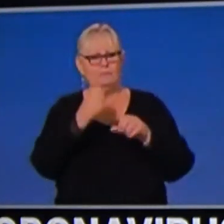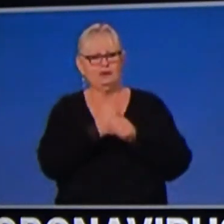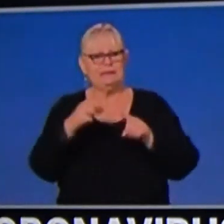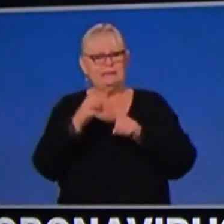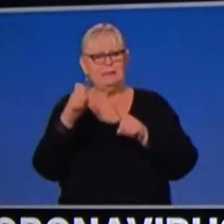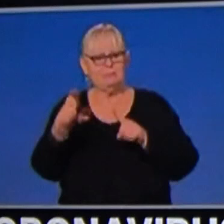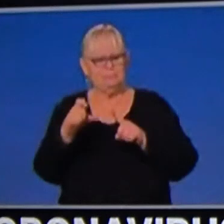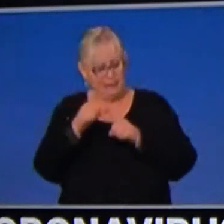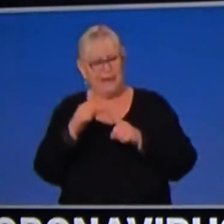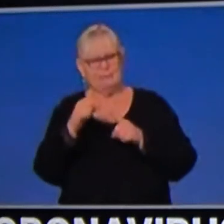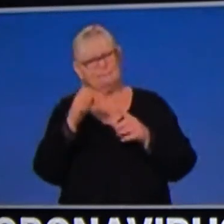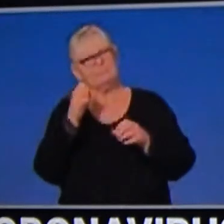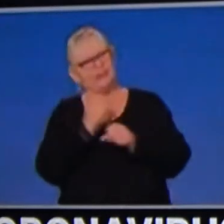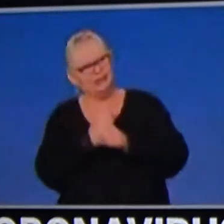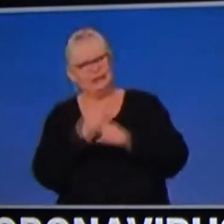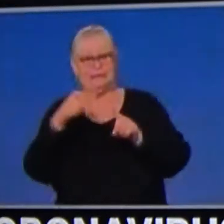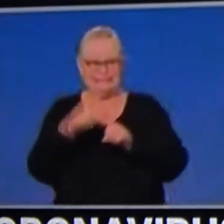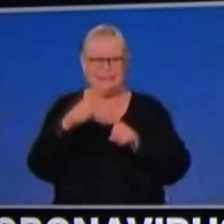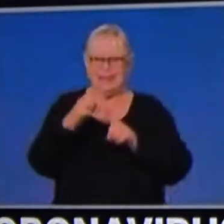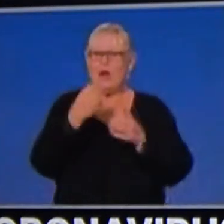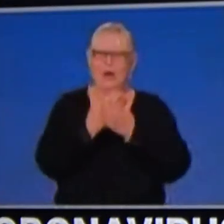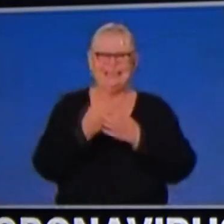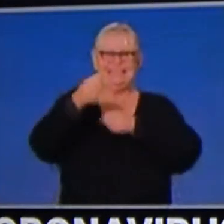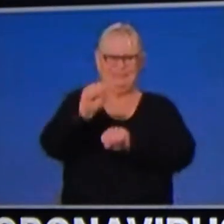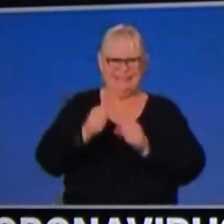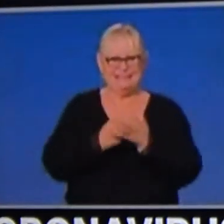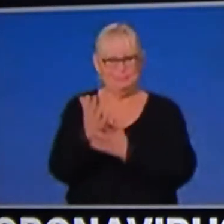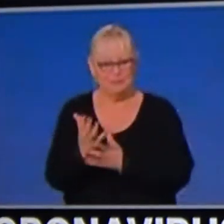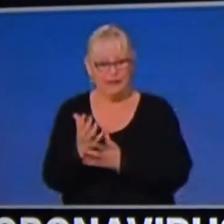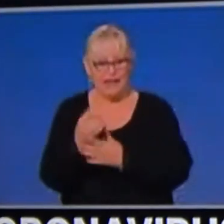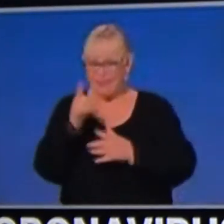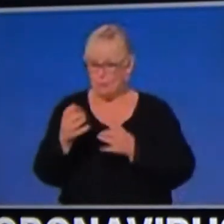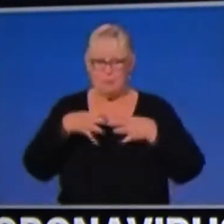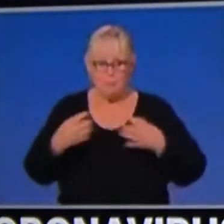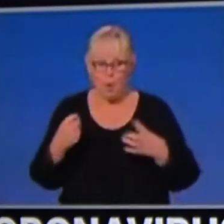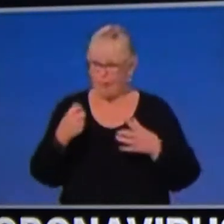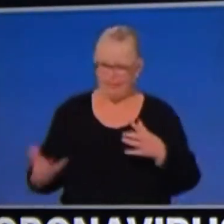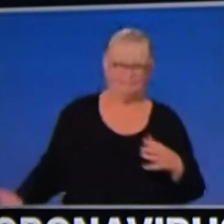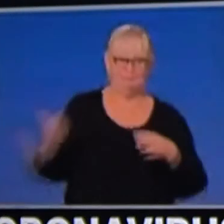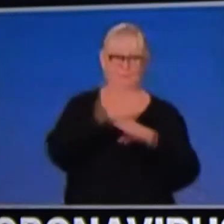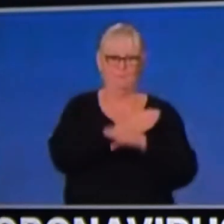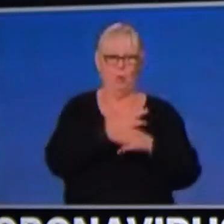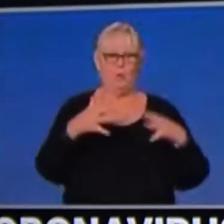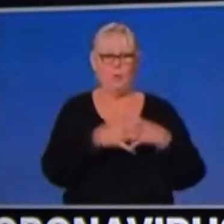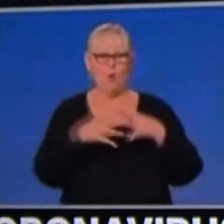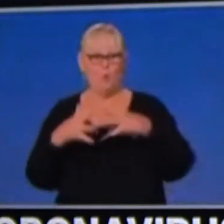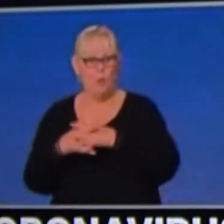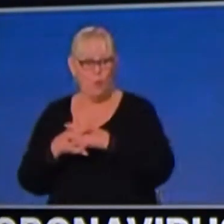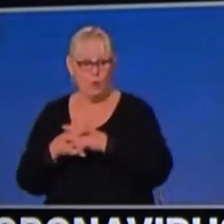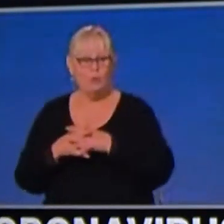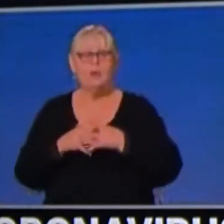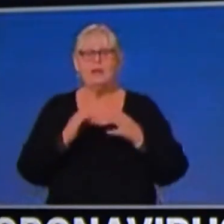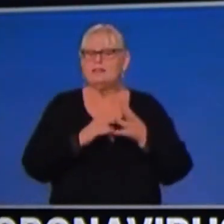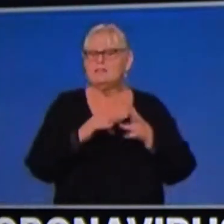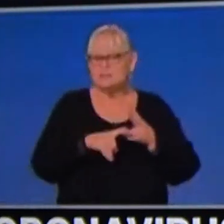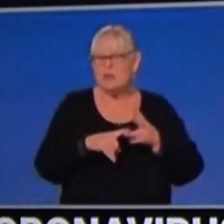seen, and turns it around from on pre-Second World War levels when we came to government. So what we will do